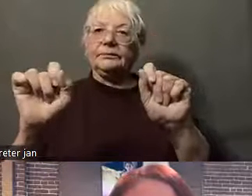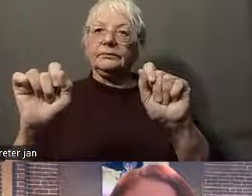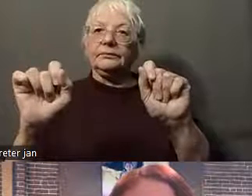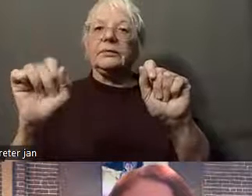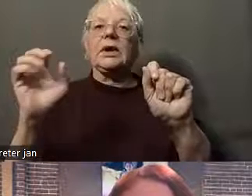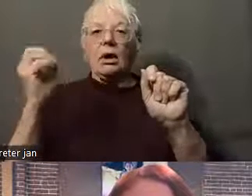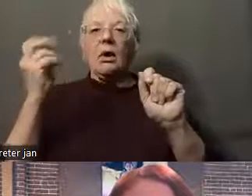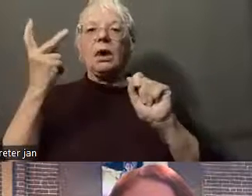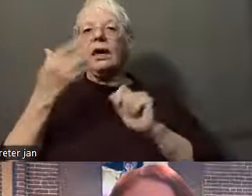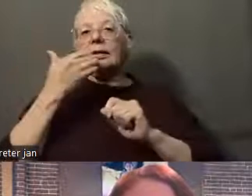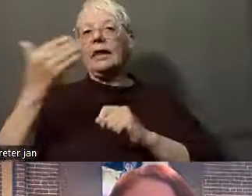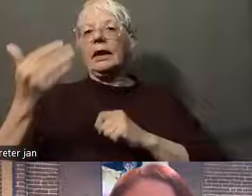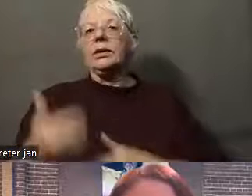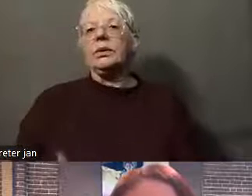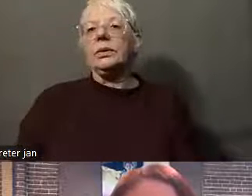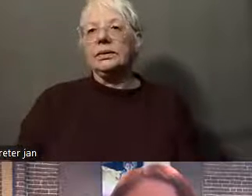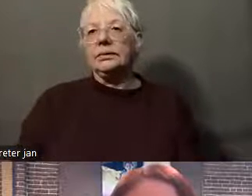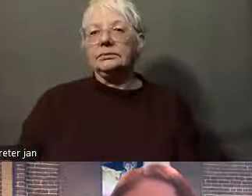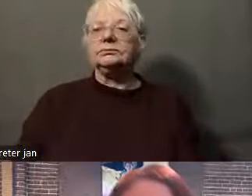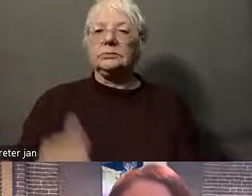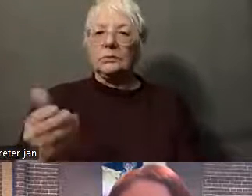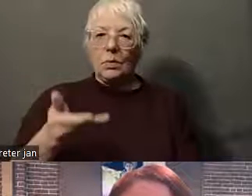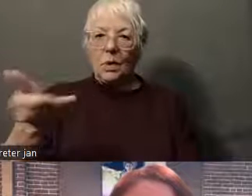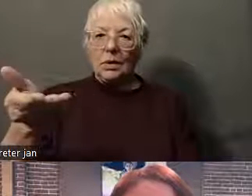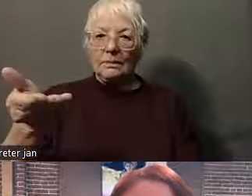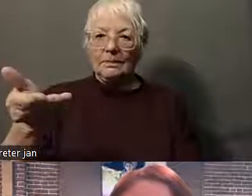Okay, thank you. You're welcome.